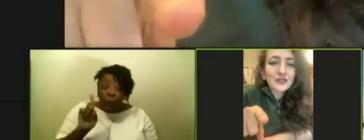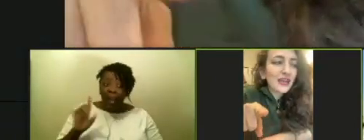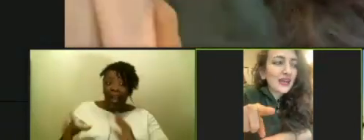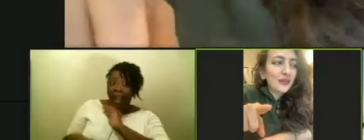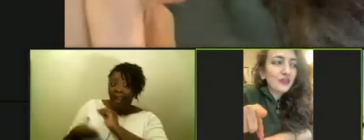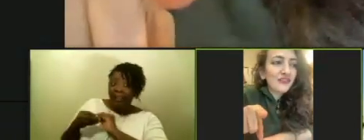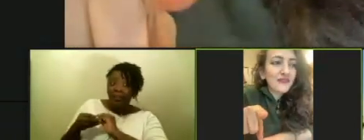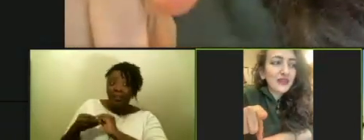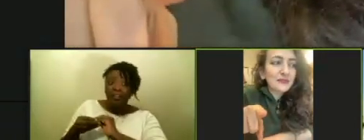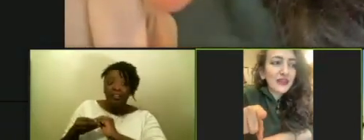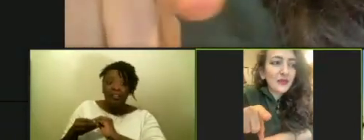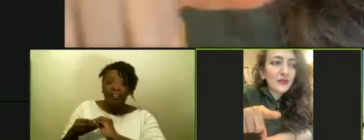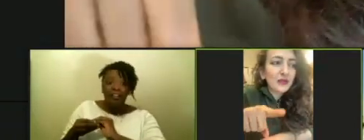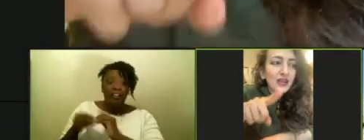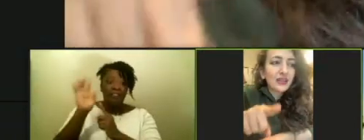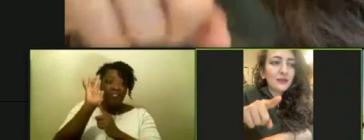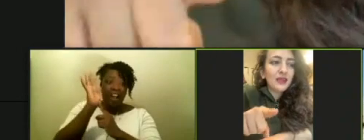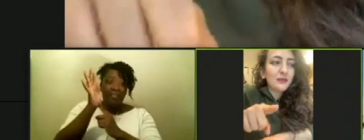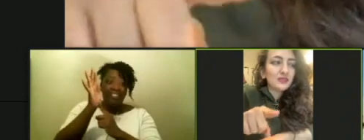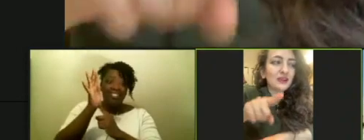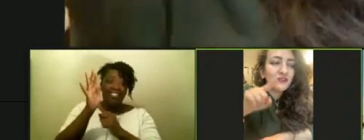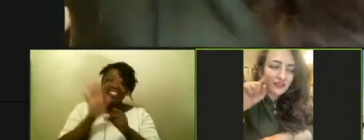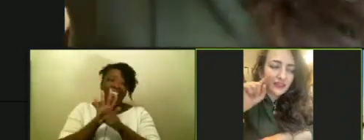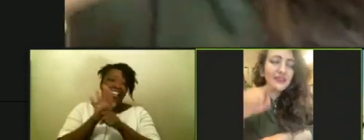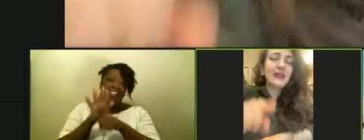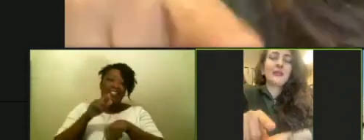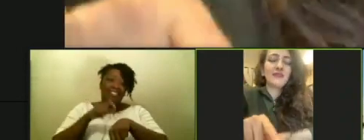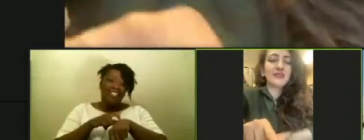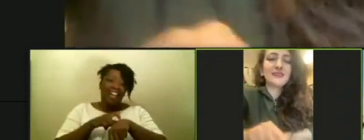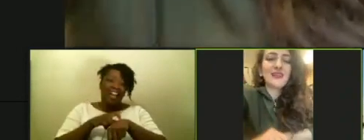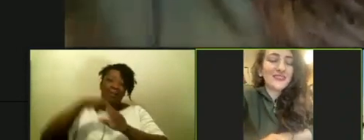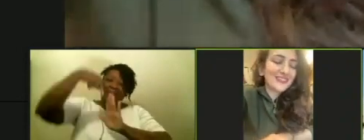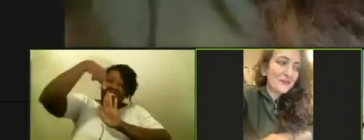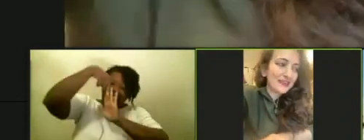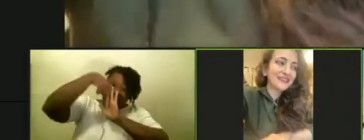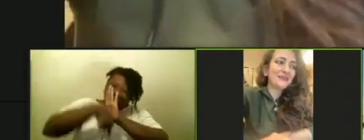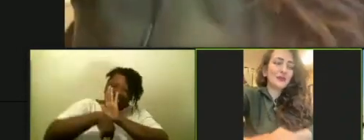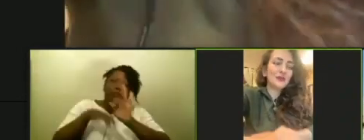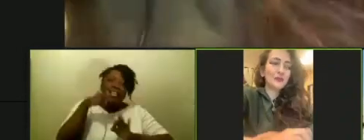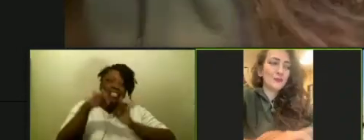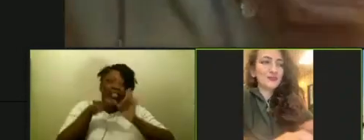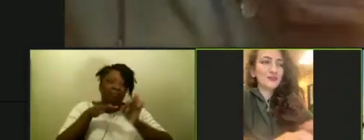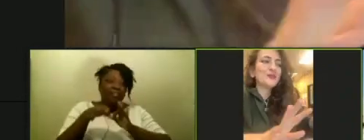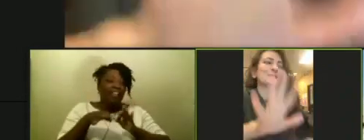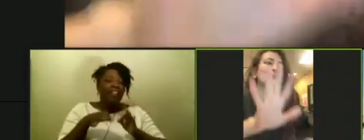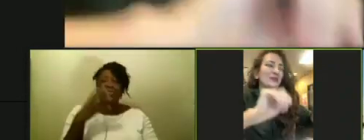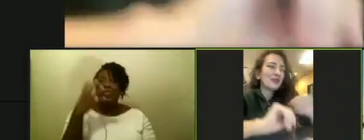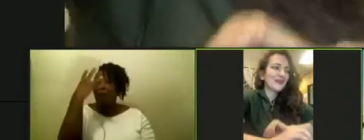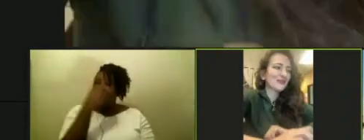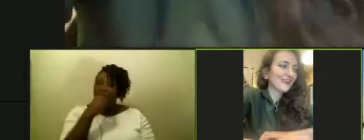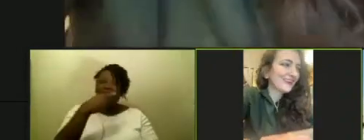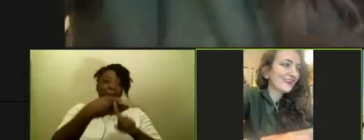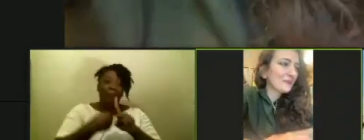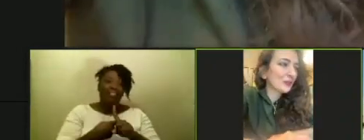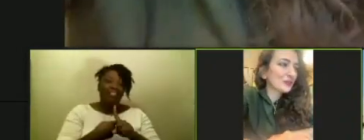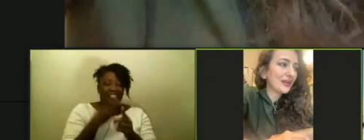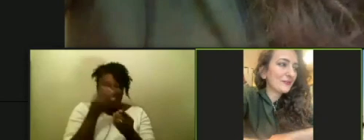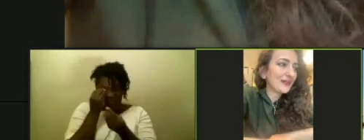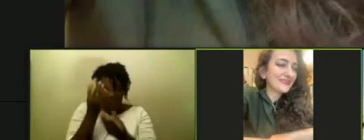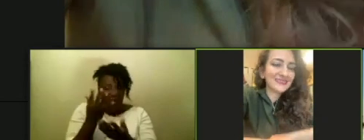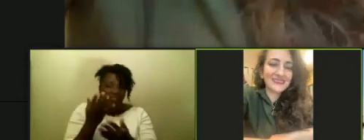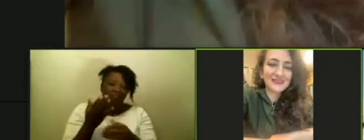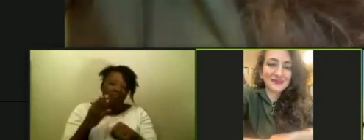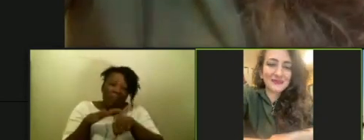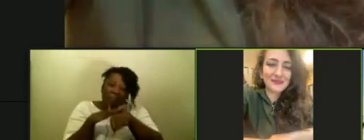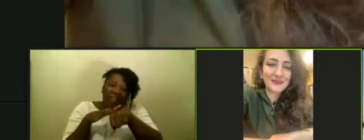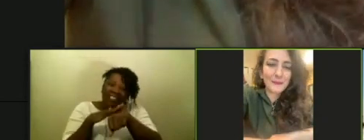just want to add that with 5 minutes, by the way, we're not going to be able to cover the depth of this amazing, beautiful month. So I just want to put that out there, but we'll try our